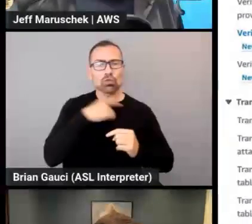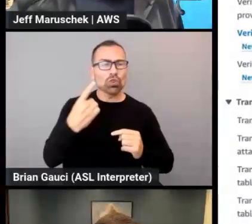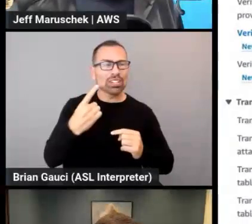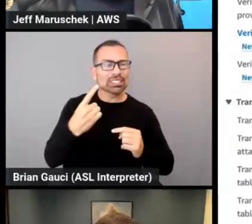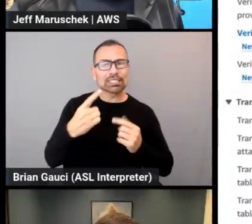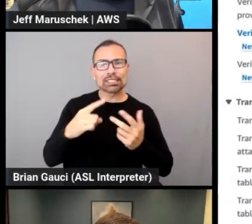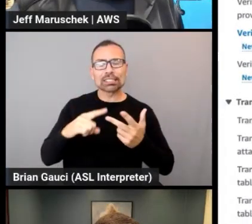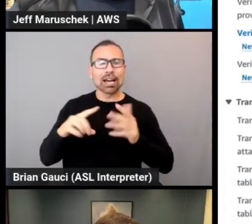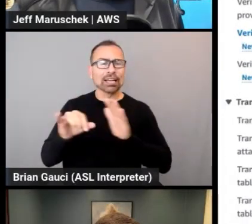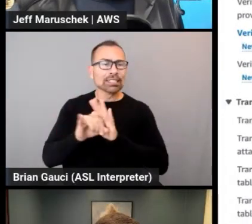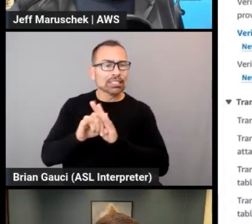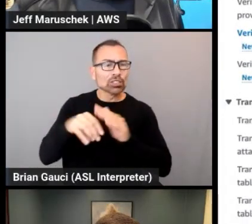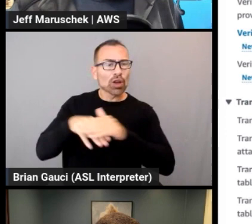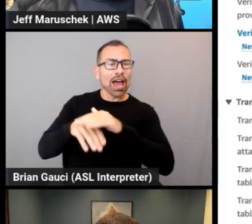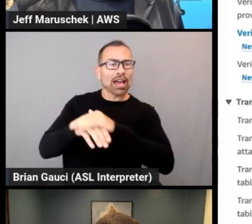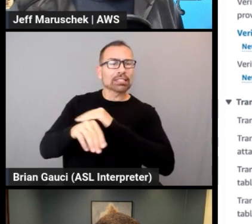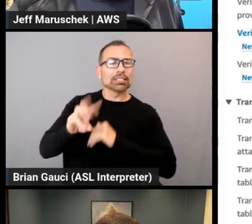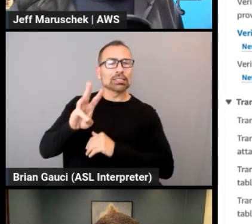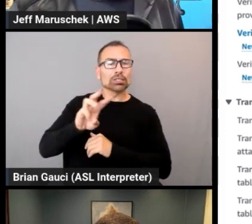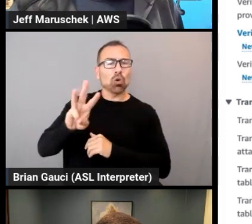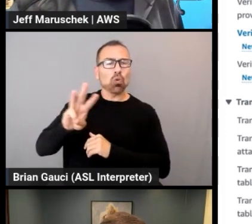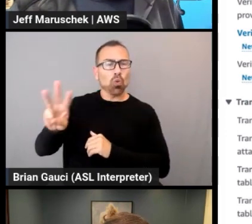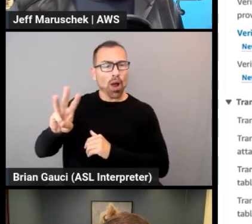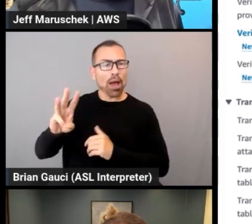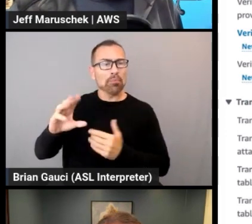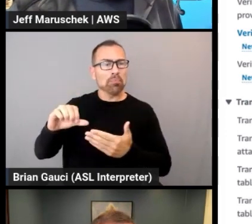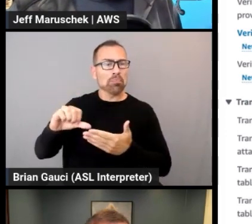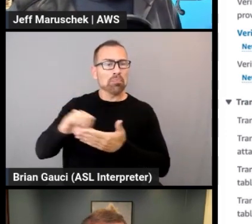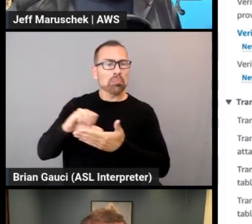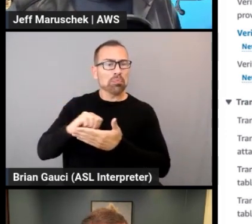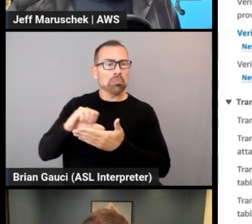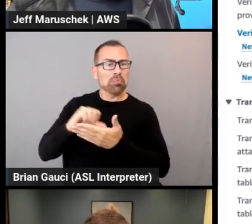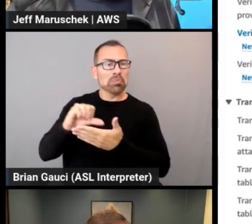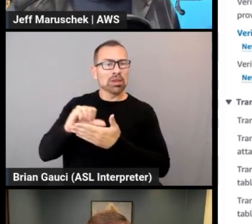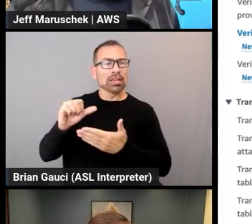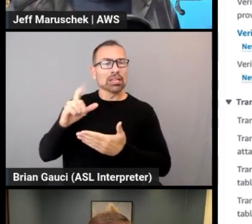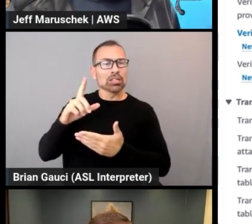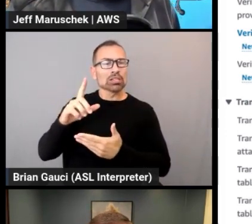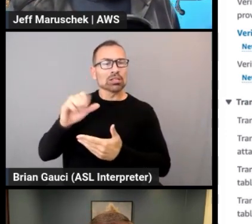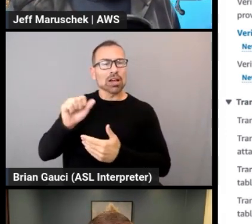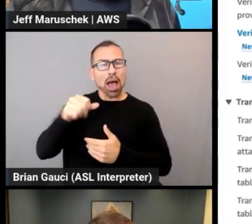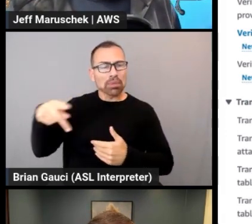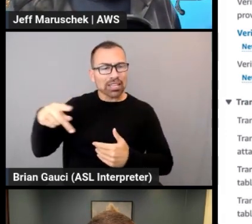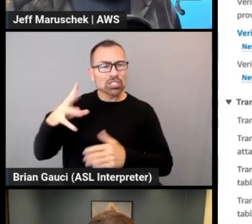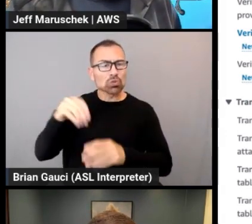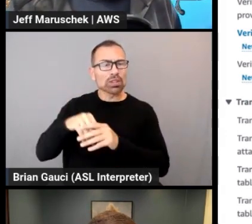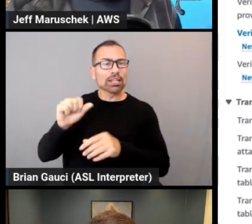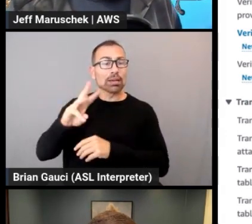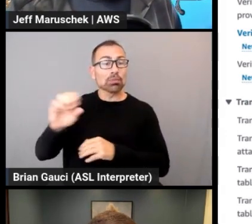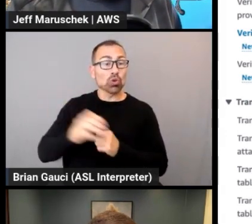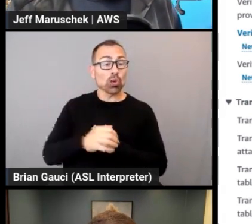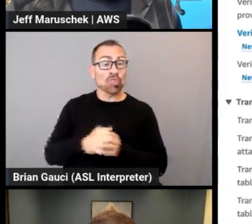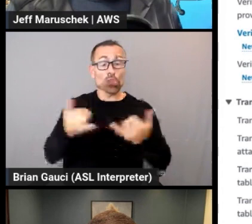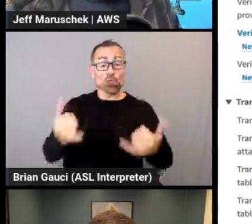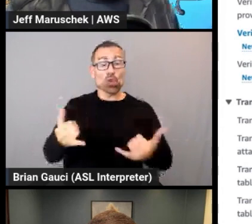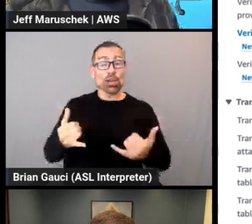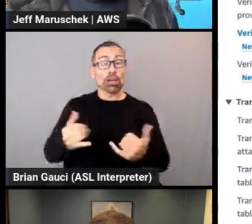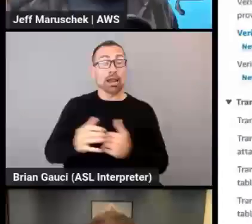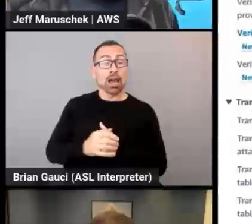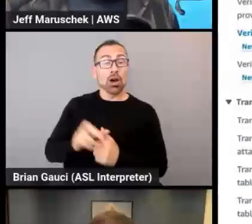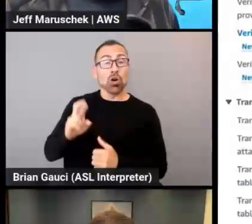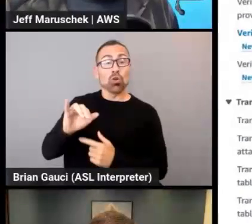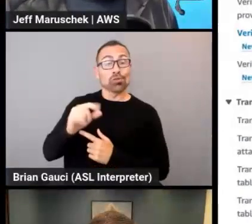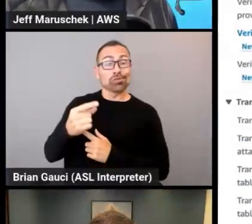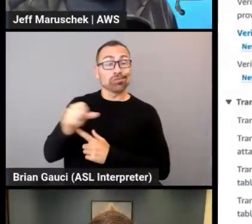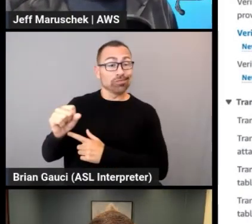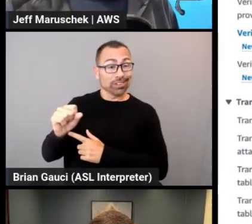application on AWS. And Riggs is going through a demo on how to go about doing that. So if you've joined us today, stay for the